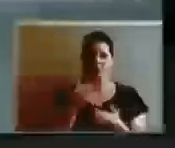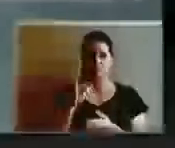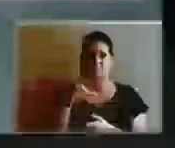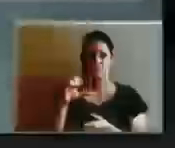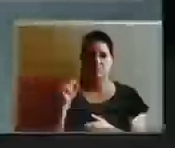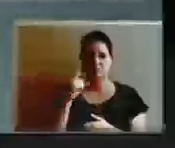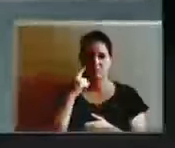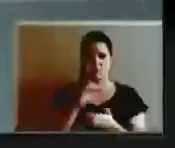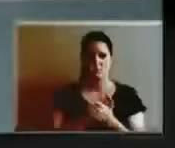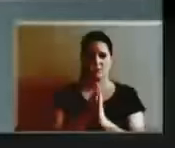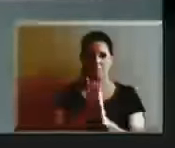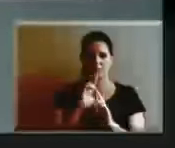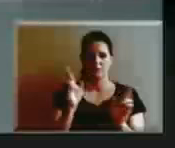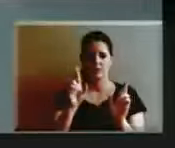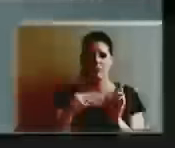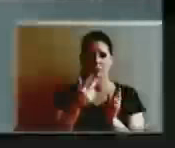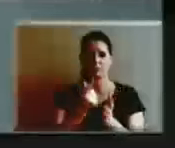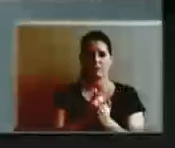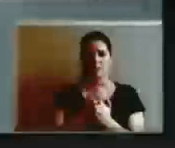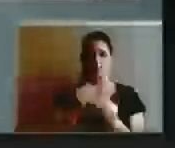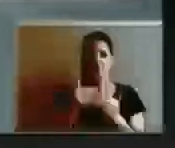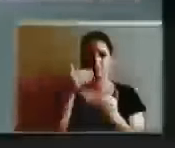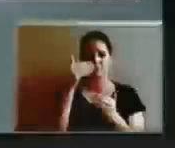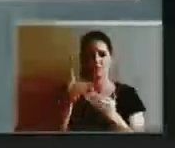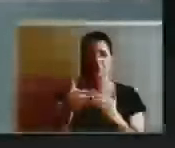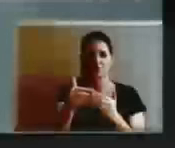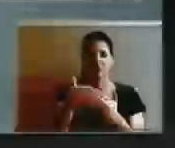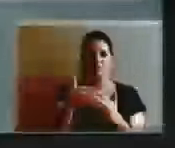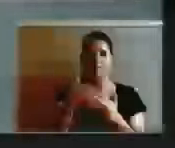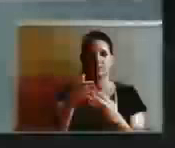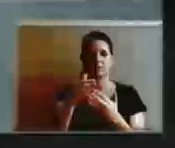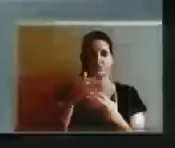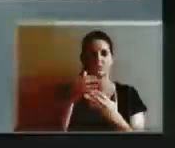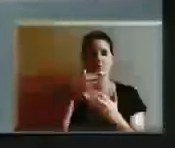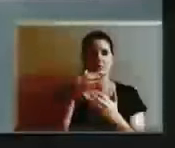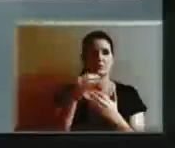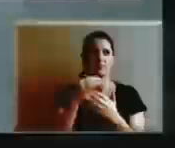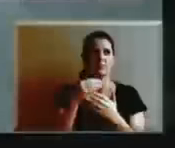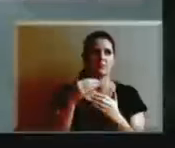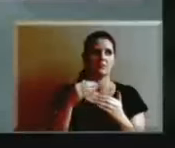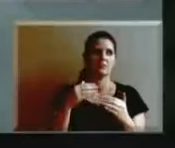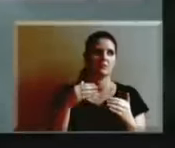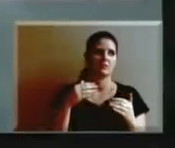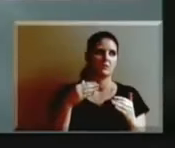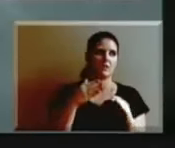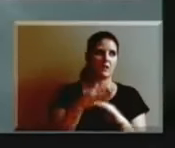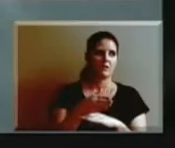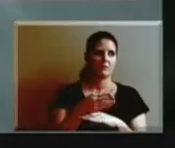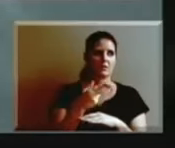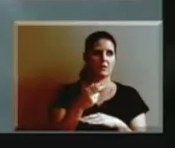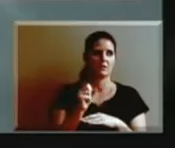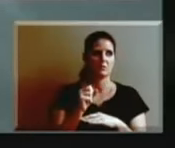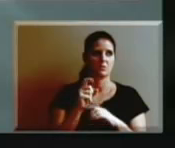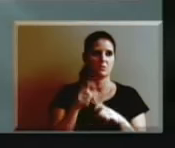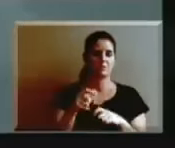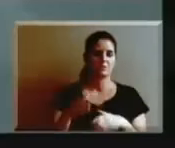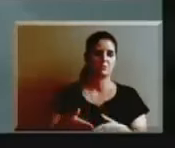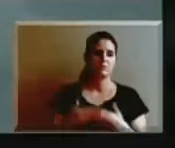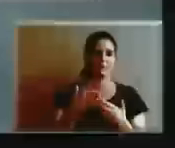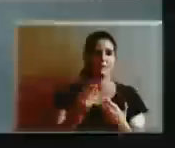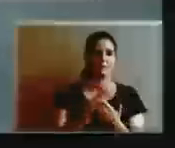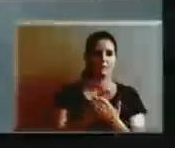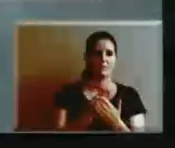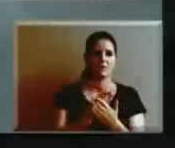to be prepared to graduate and go beyond, we must have the funds to provide the resources and the support that